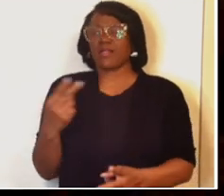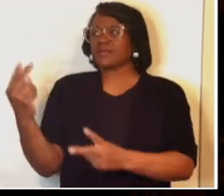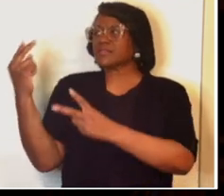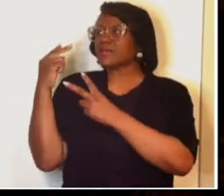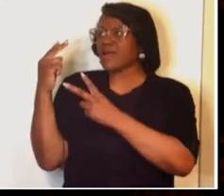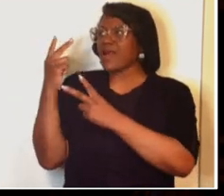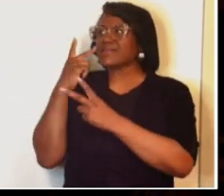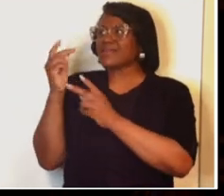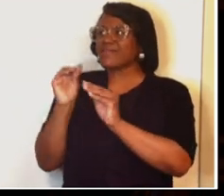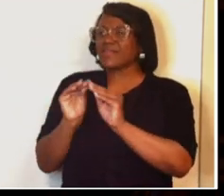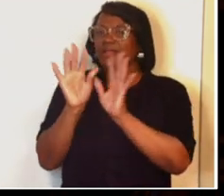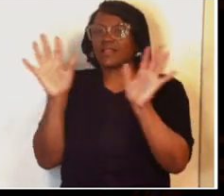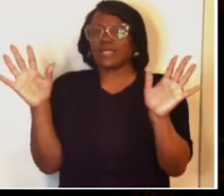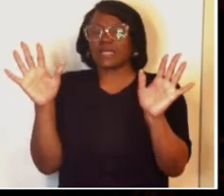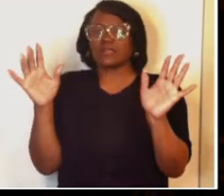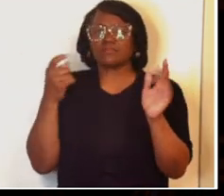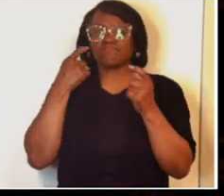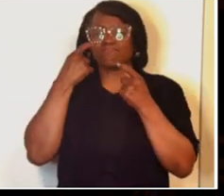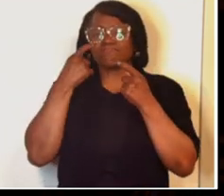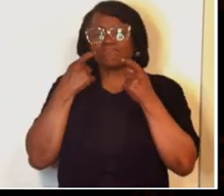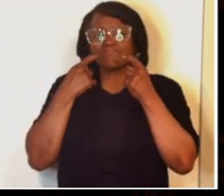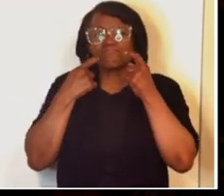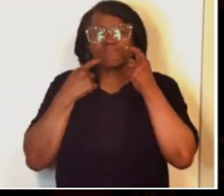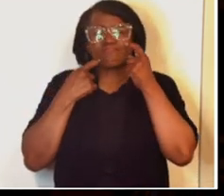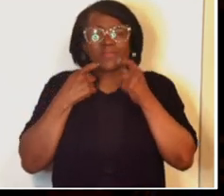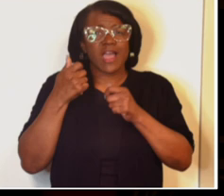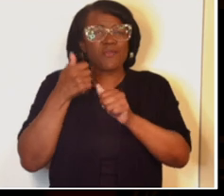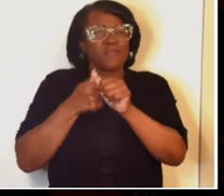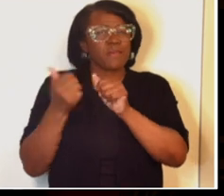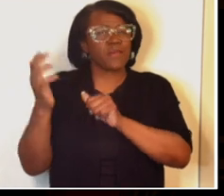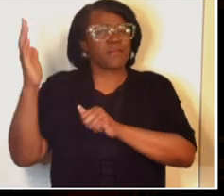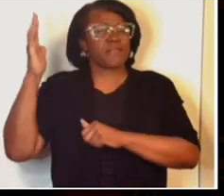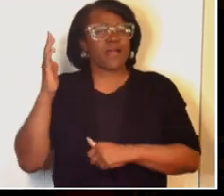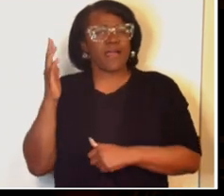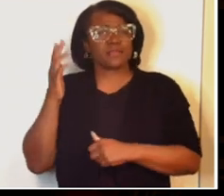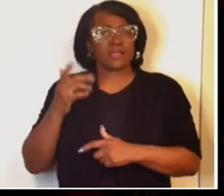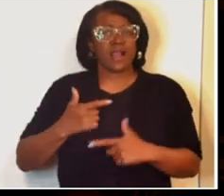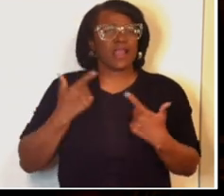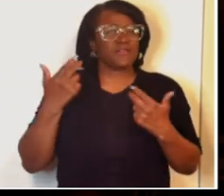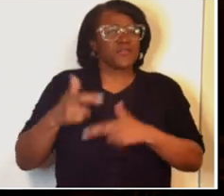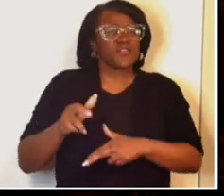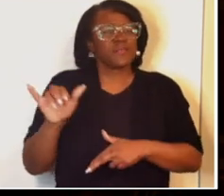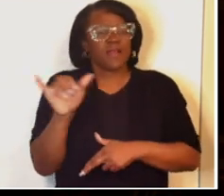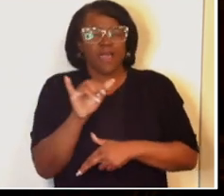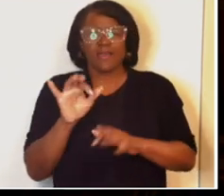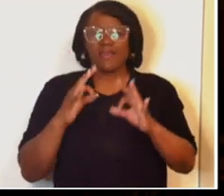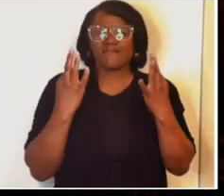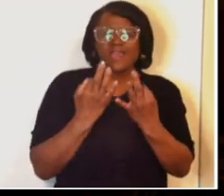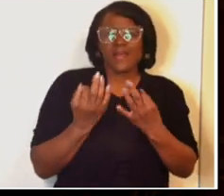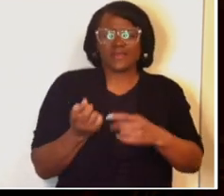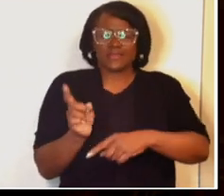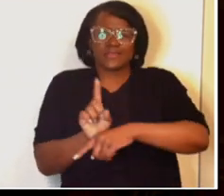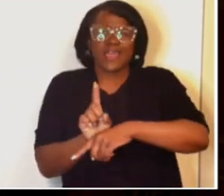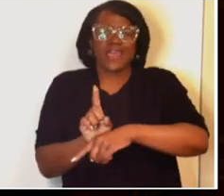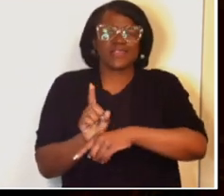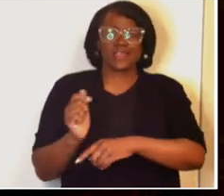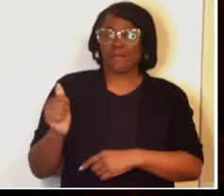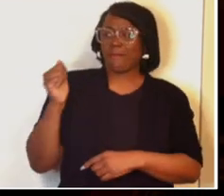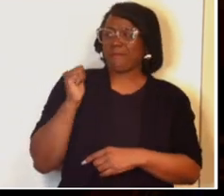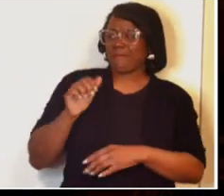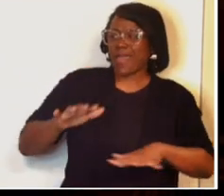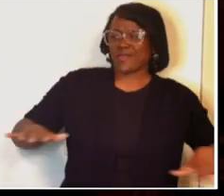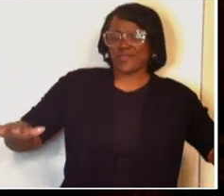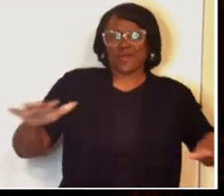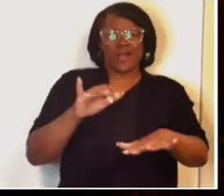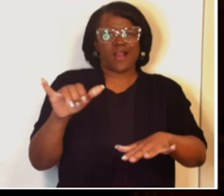water, images of our former selves. Living rooms serve as stages, backyards serve as fields. This place I call